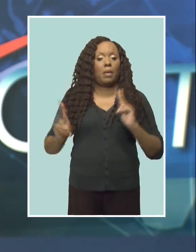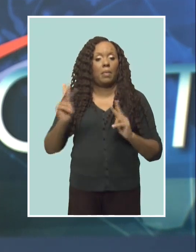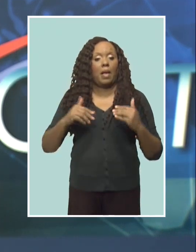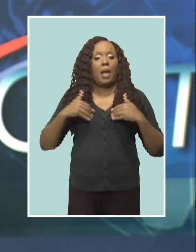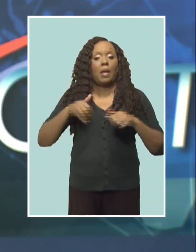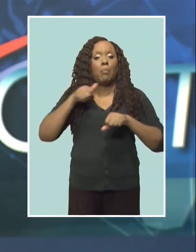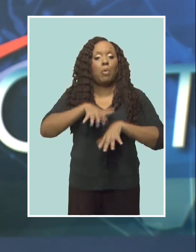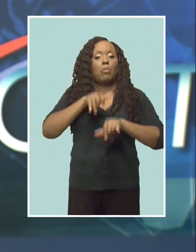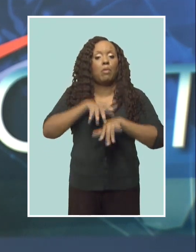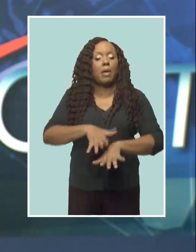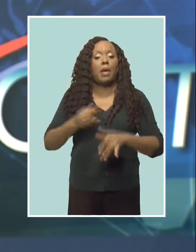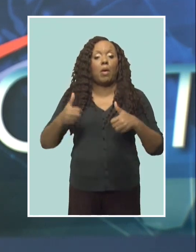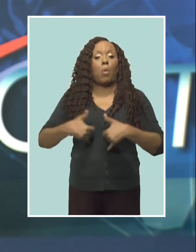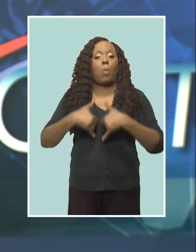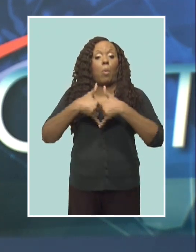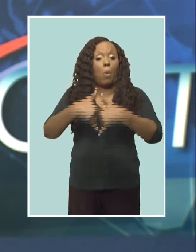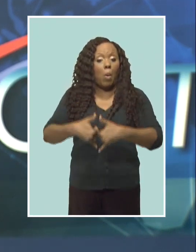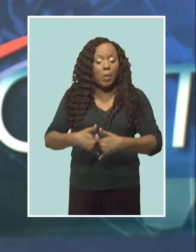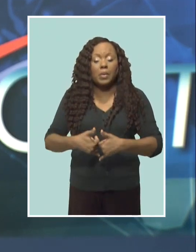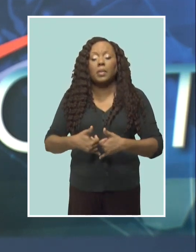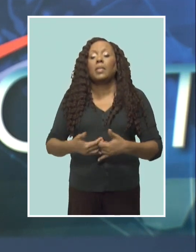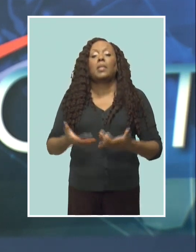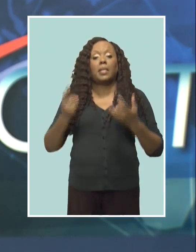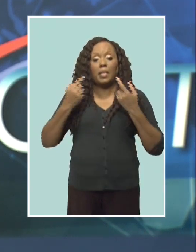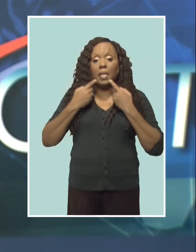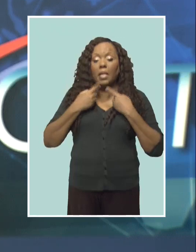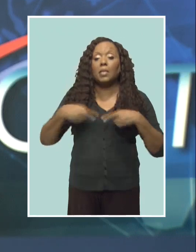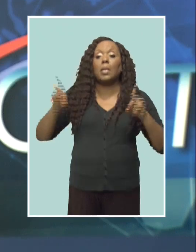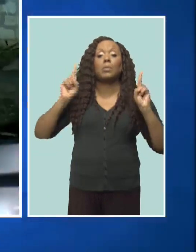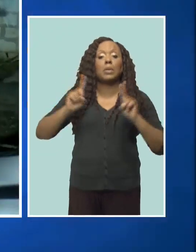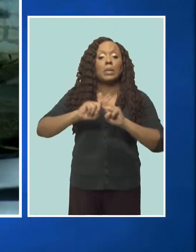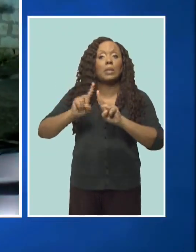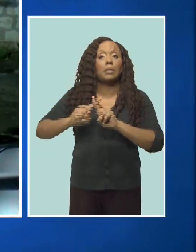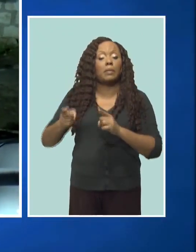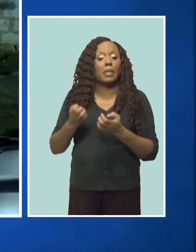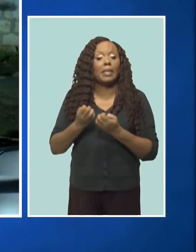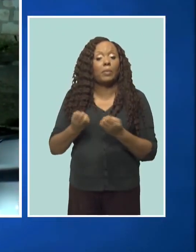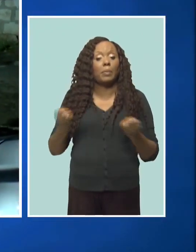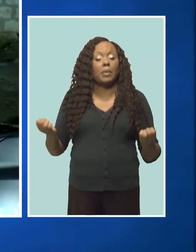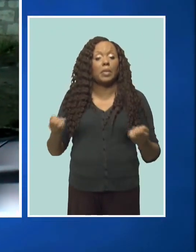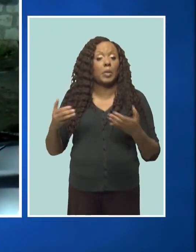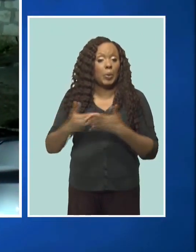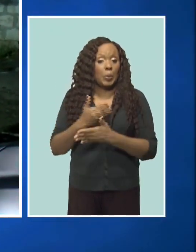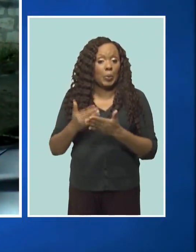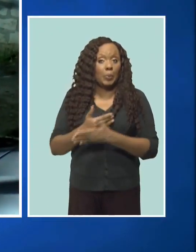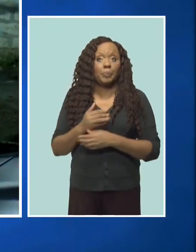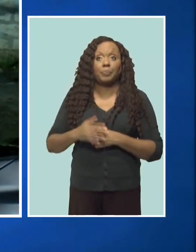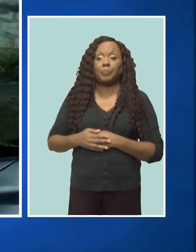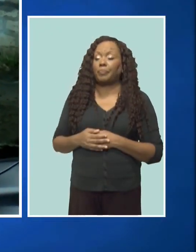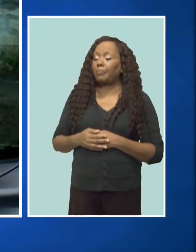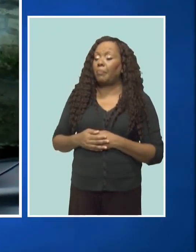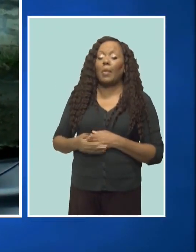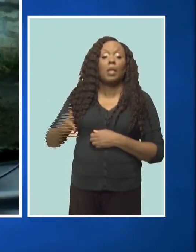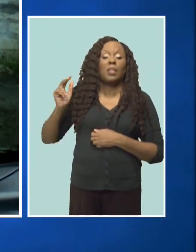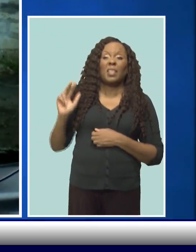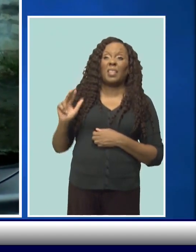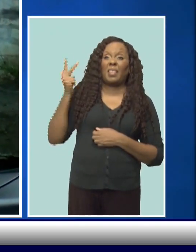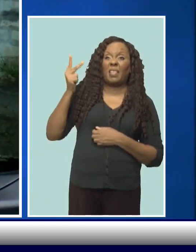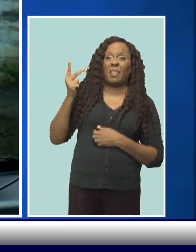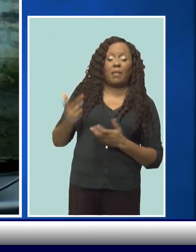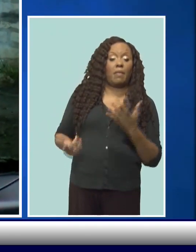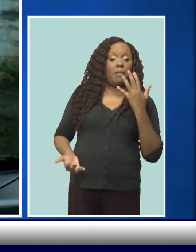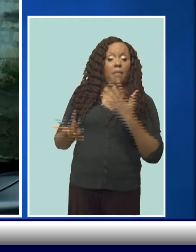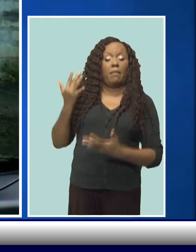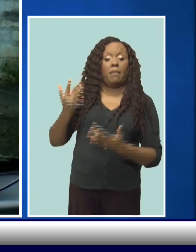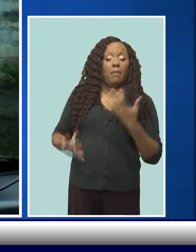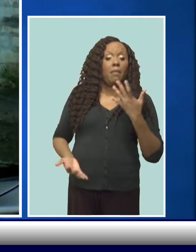Station in St. Thomas. Kishmar St. reports. The third fire involving a high-energy battery was